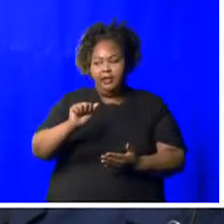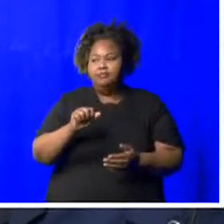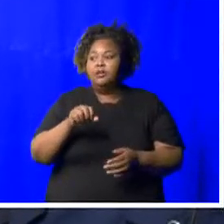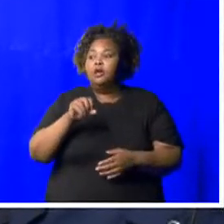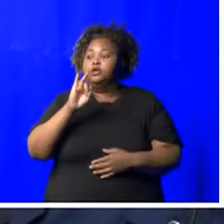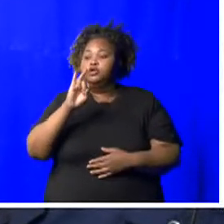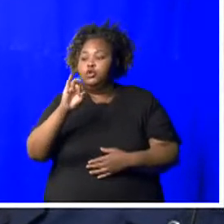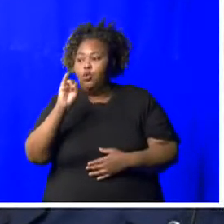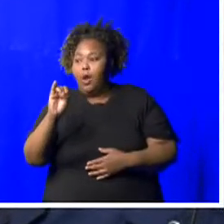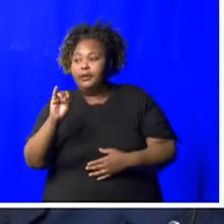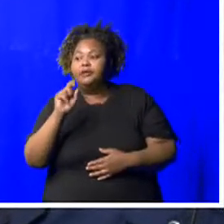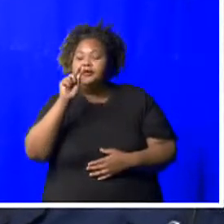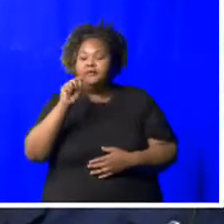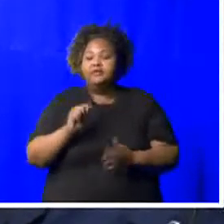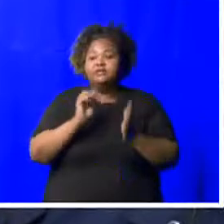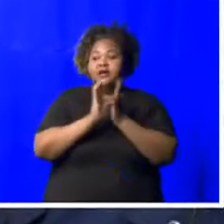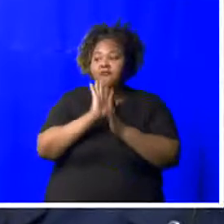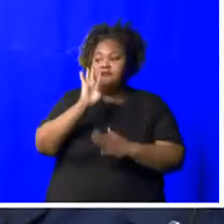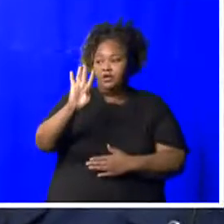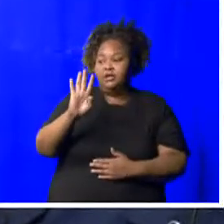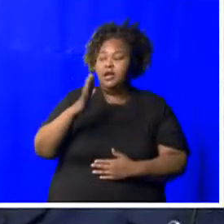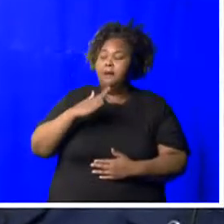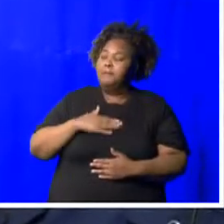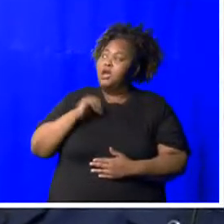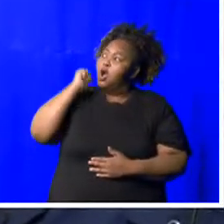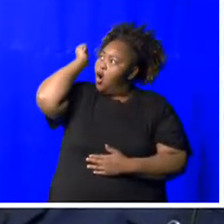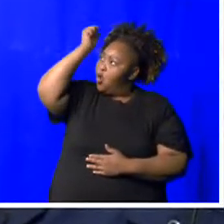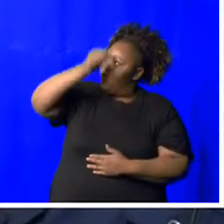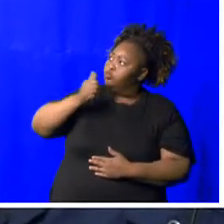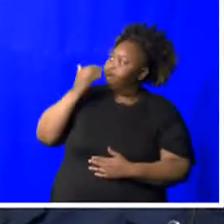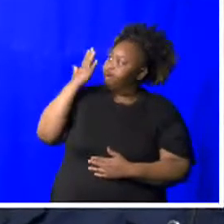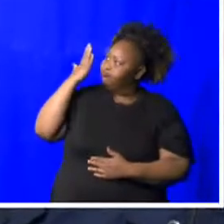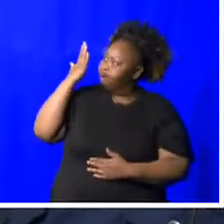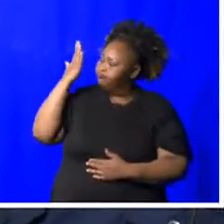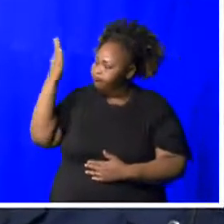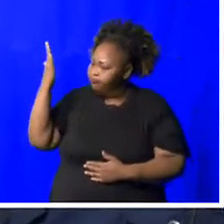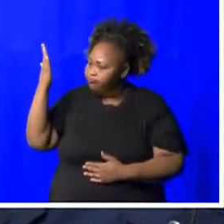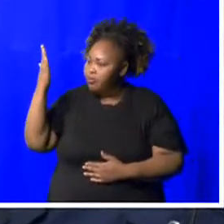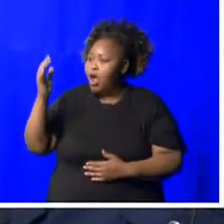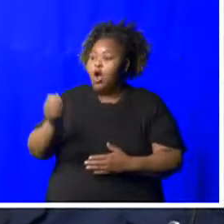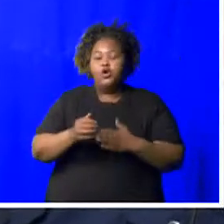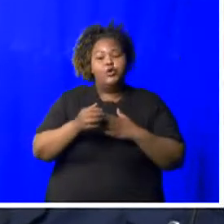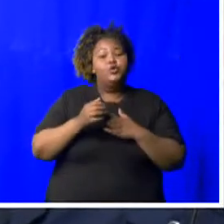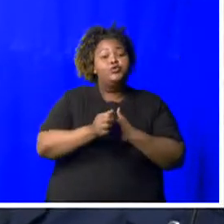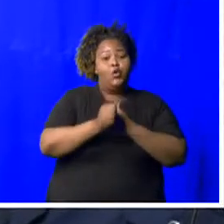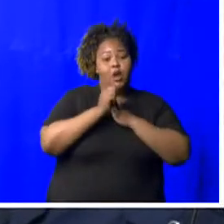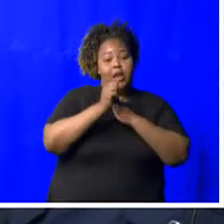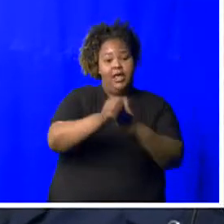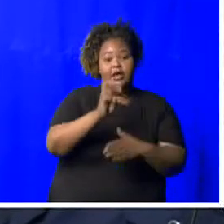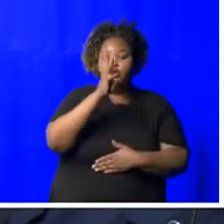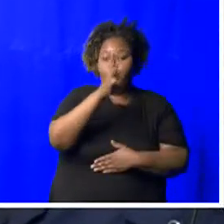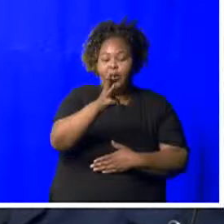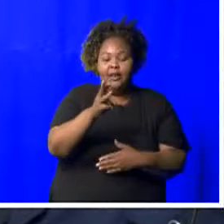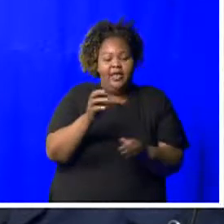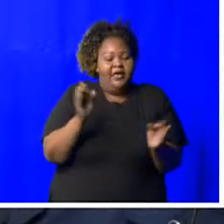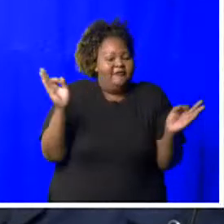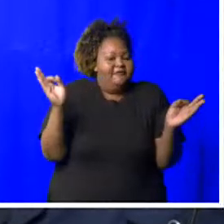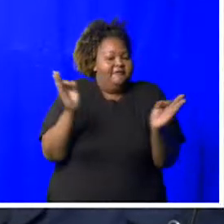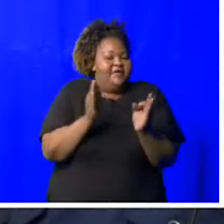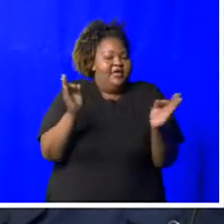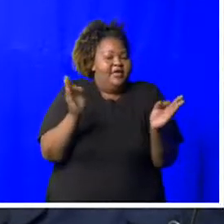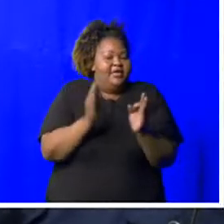the Lord your God, who takes hold of your right hand and says to you, do not fear, I will help you. I thank